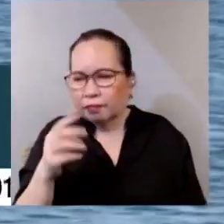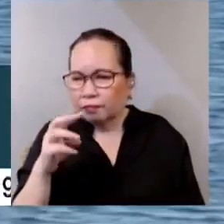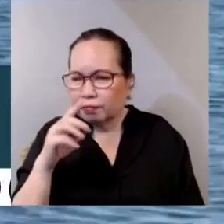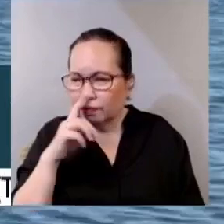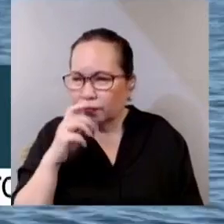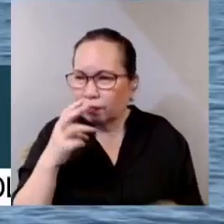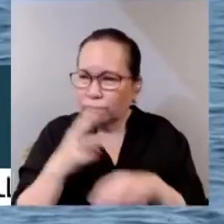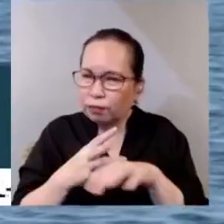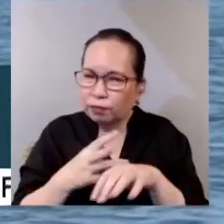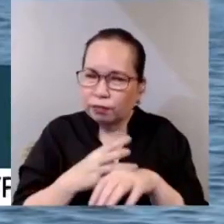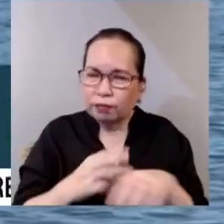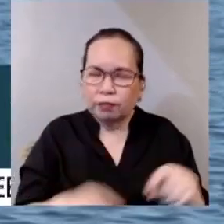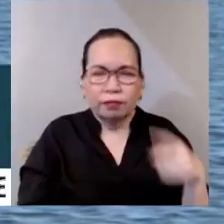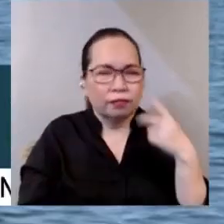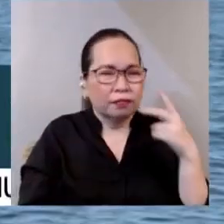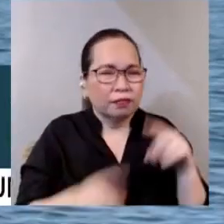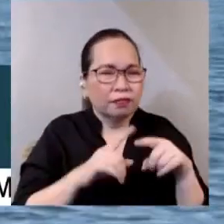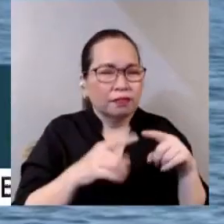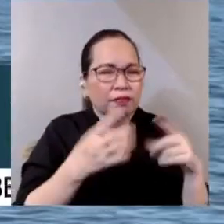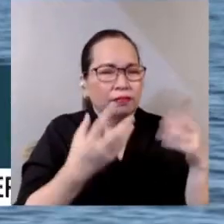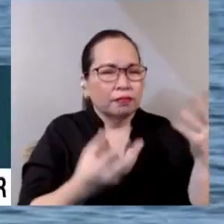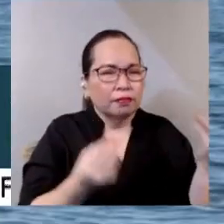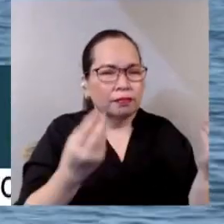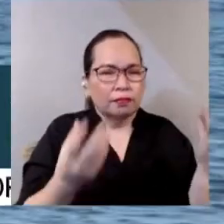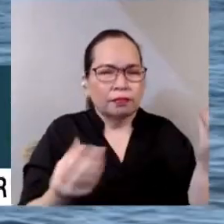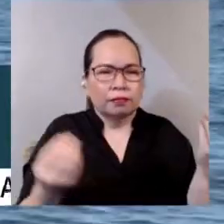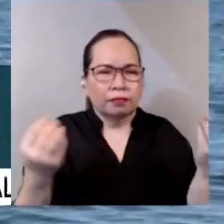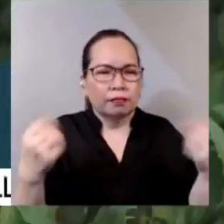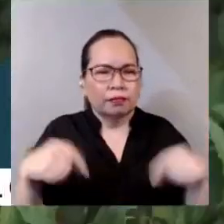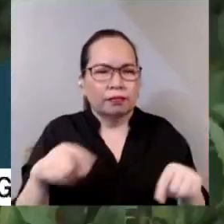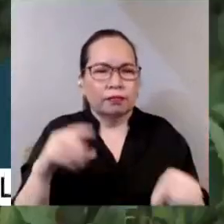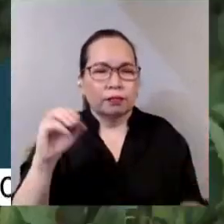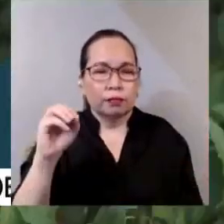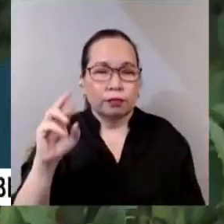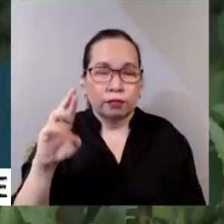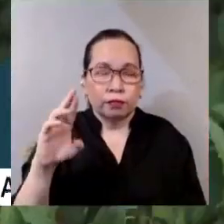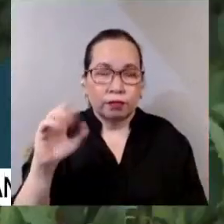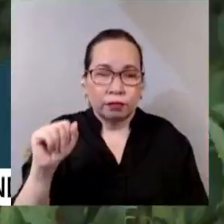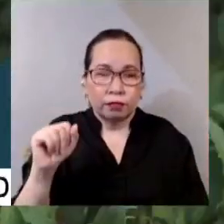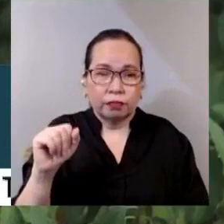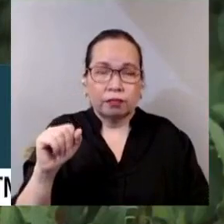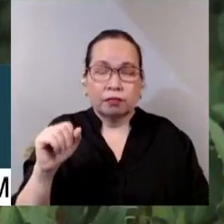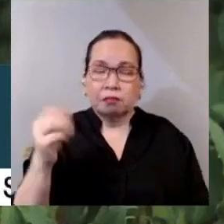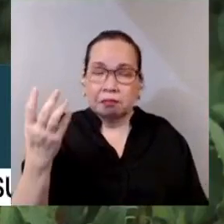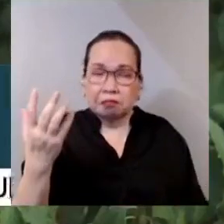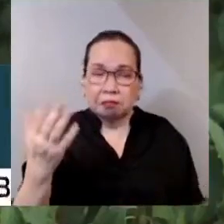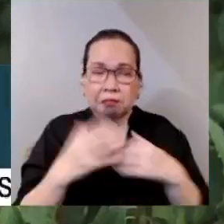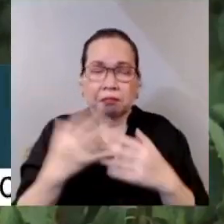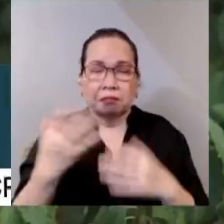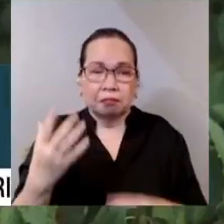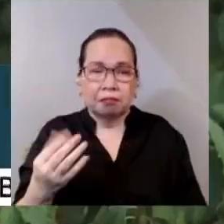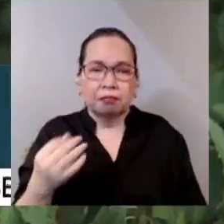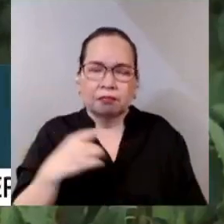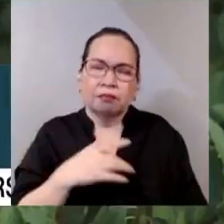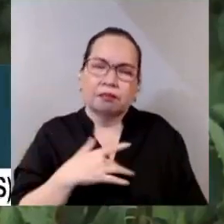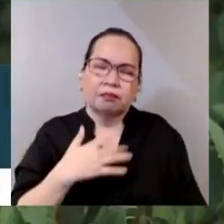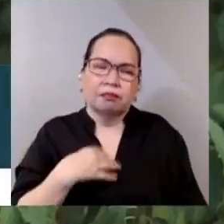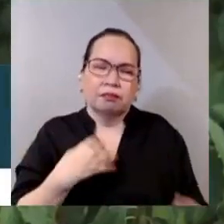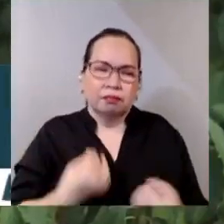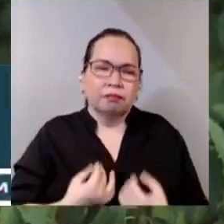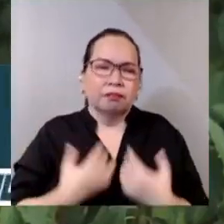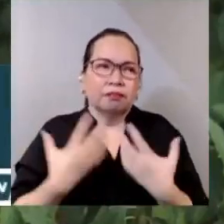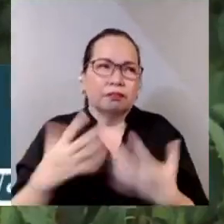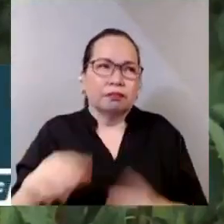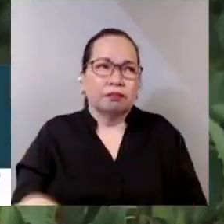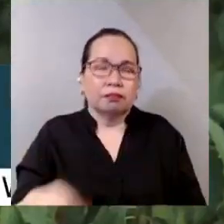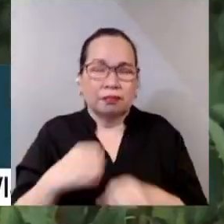orcas disappearing because the salmon run is going super much down, and then that inspires me to